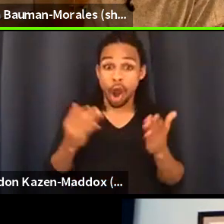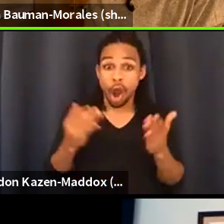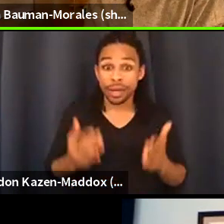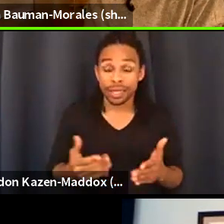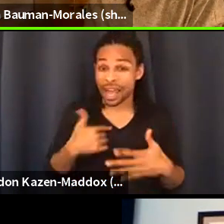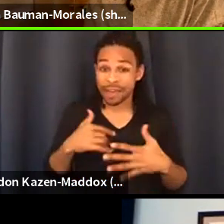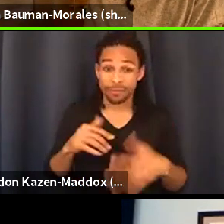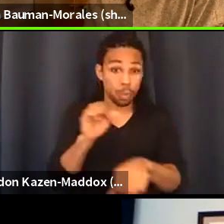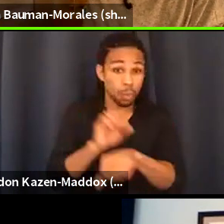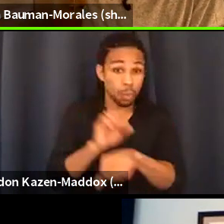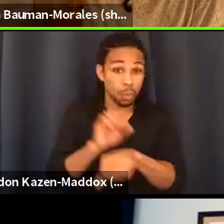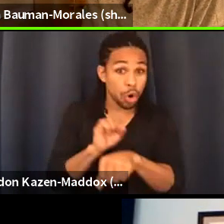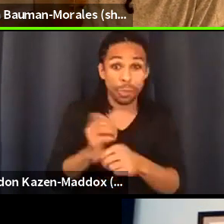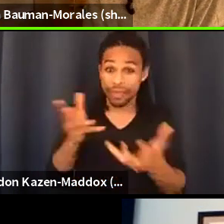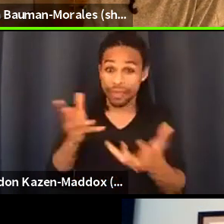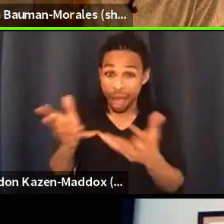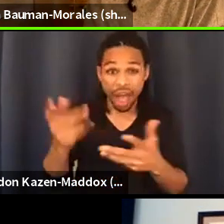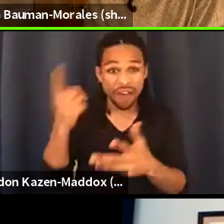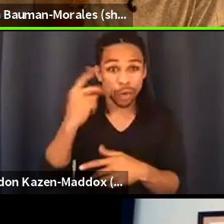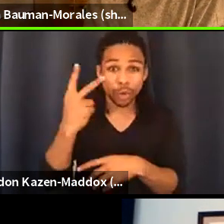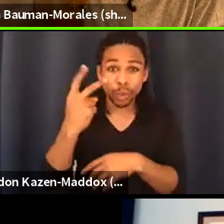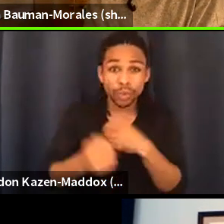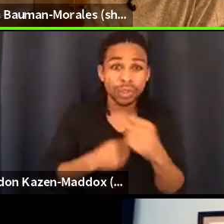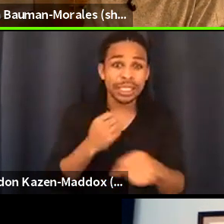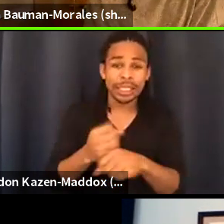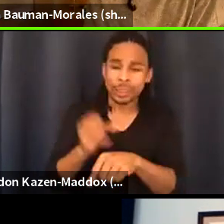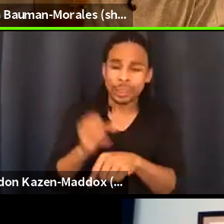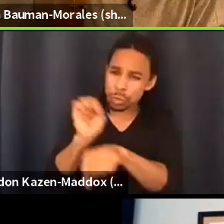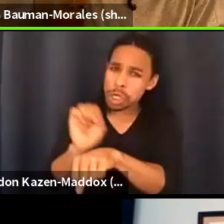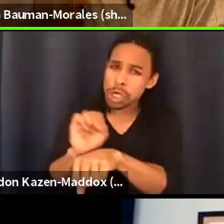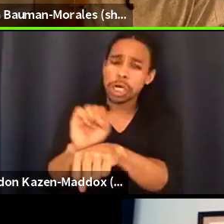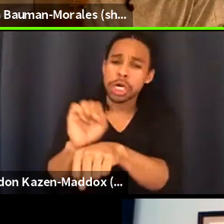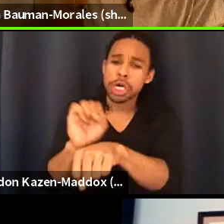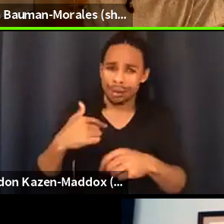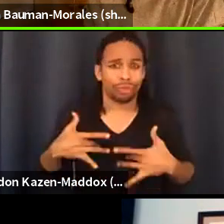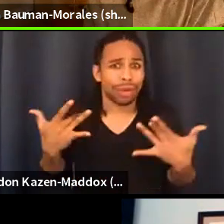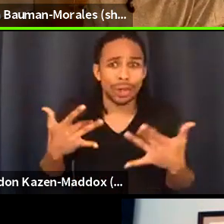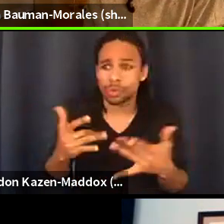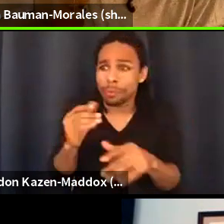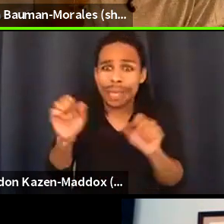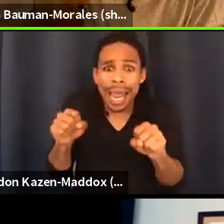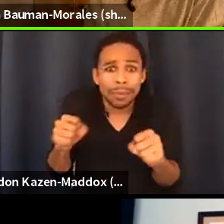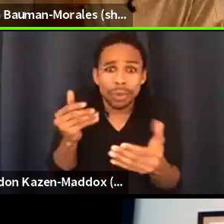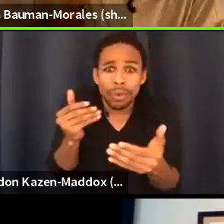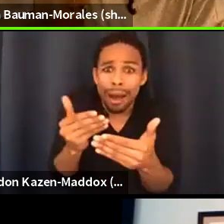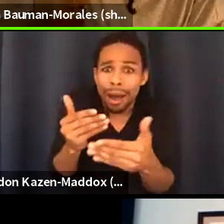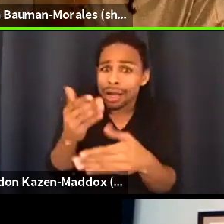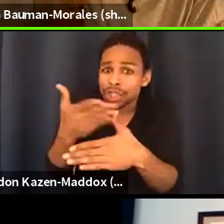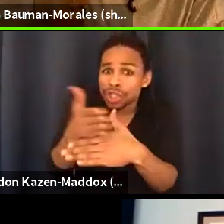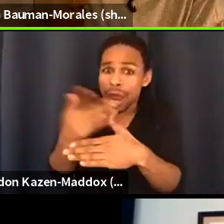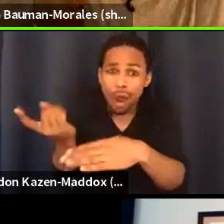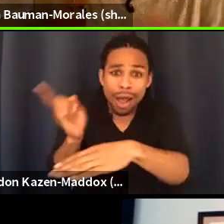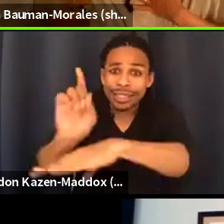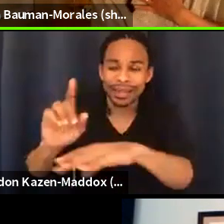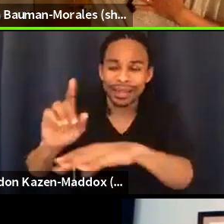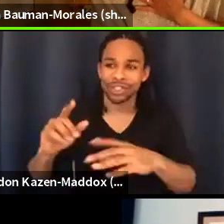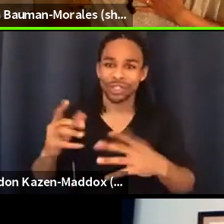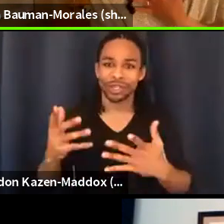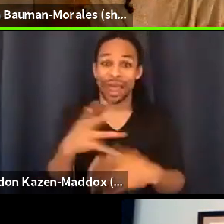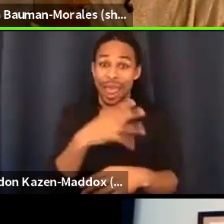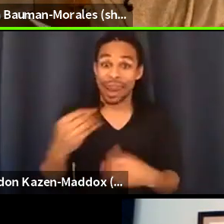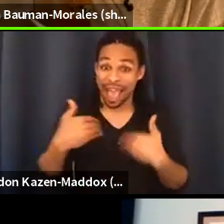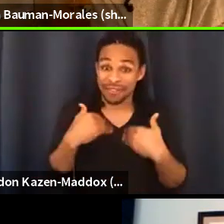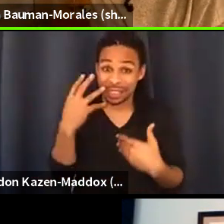with an audience. And I was so thrilled to be able to share them and have the experience of being inside each piece that I am